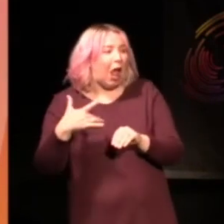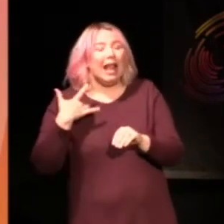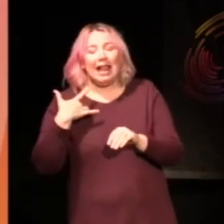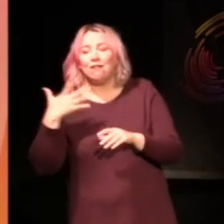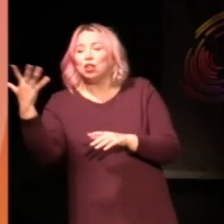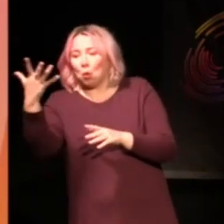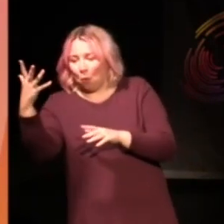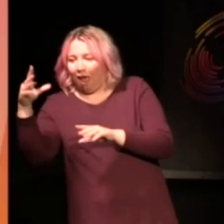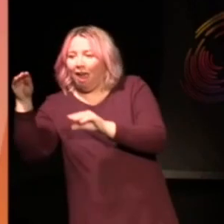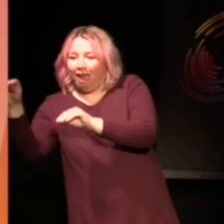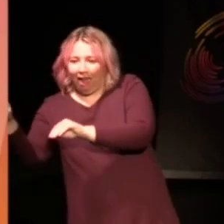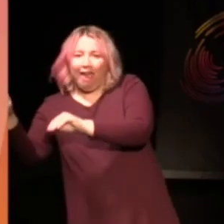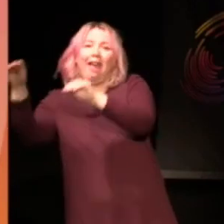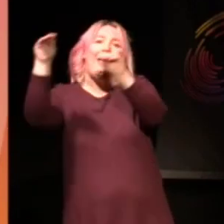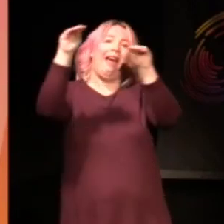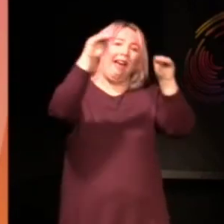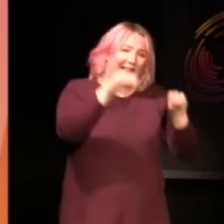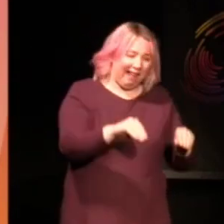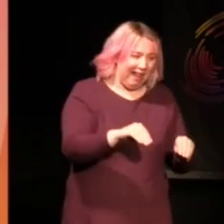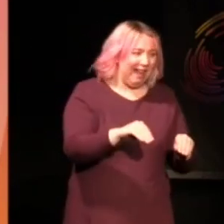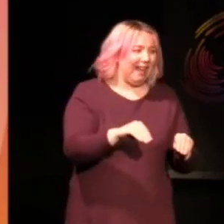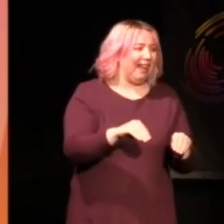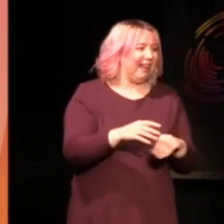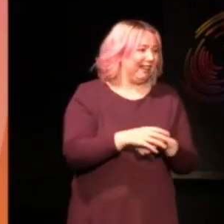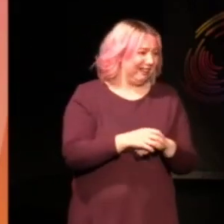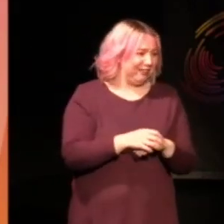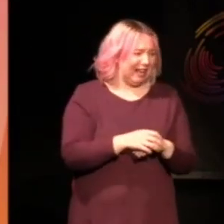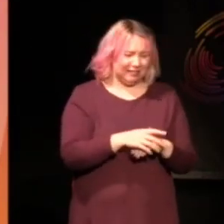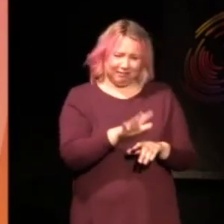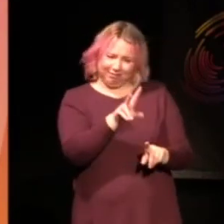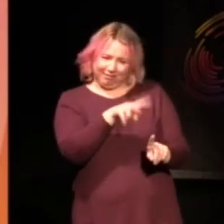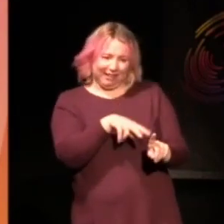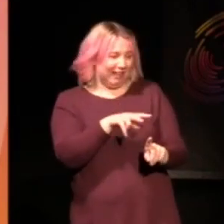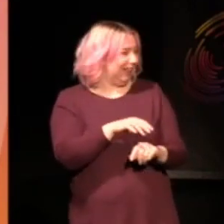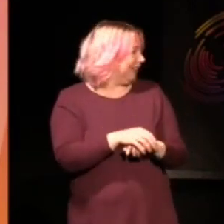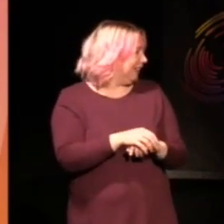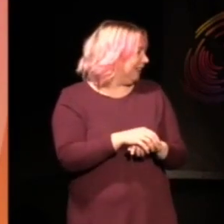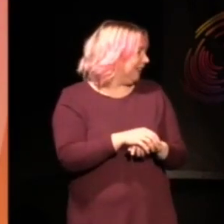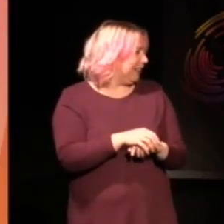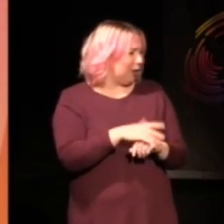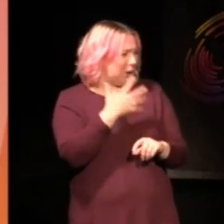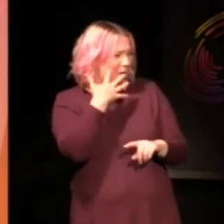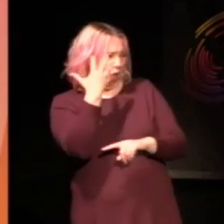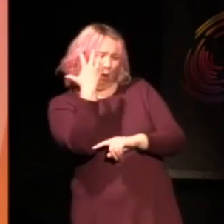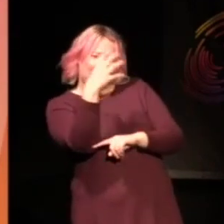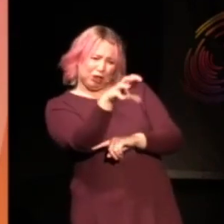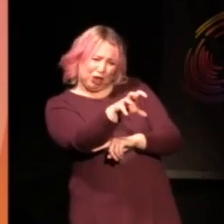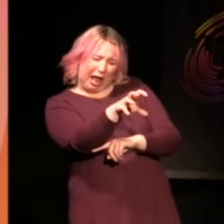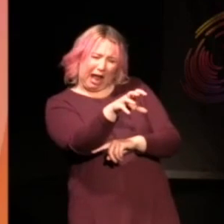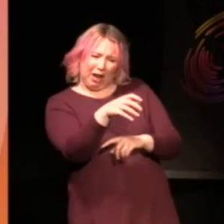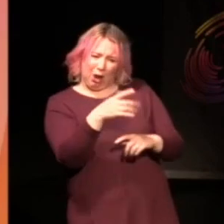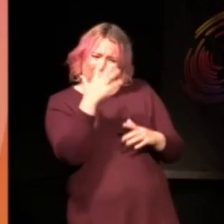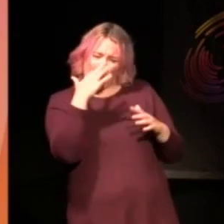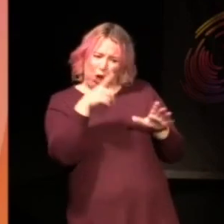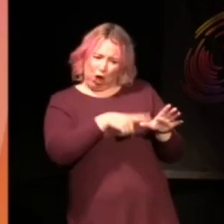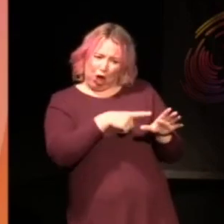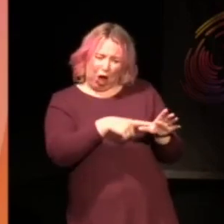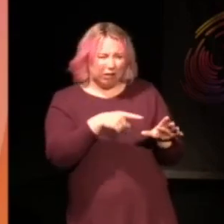before. I'm a bit older than 48, thank you. That's right, there's a wonderful light shining on you. You look very